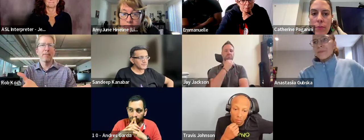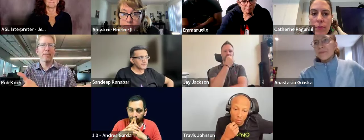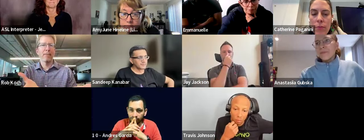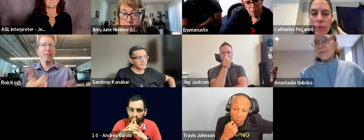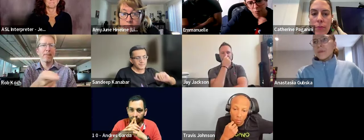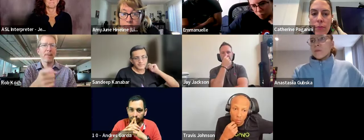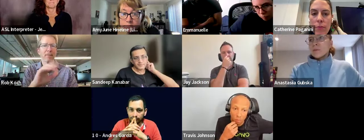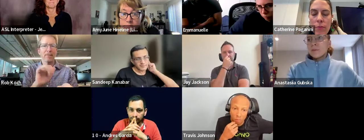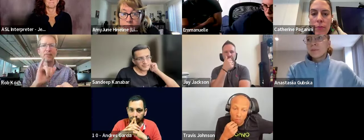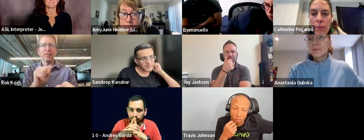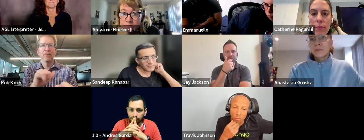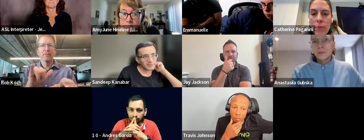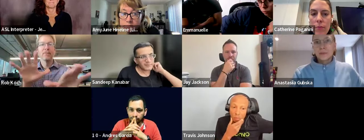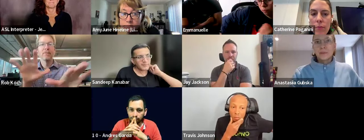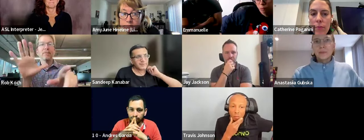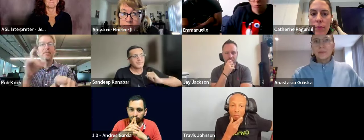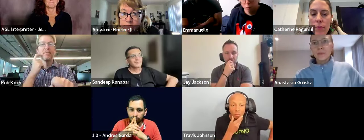but we'll just leave it like it is for right now.